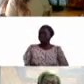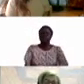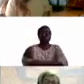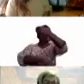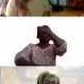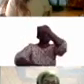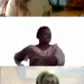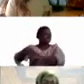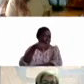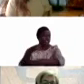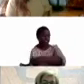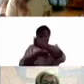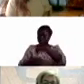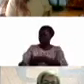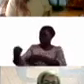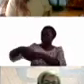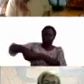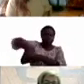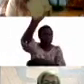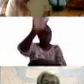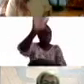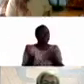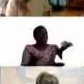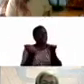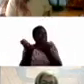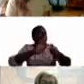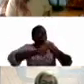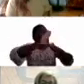Many families here in Burundi